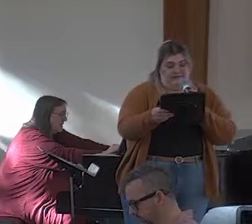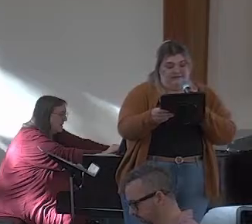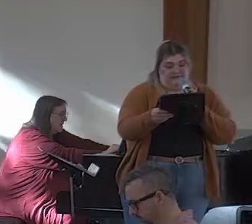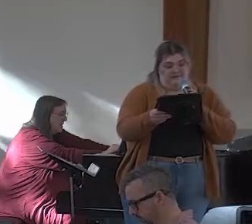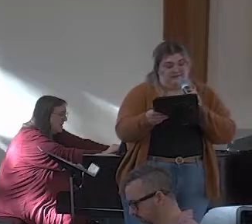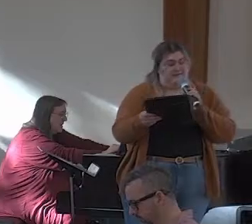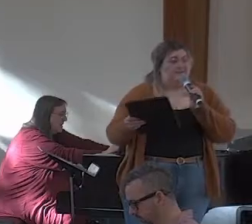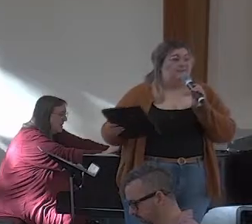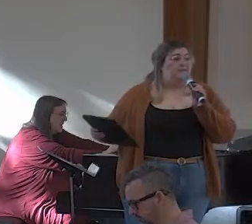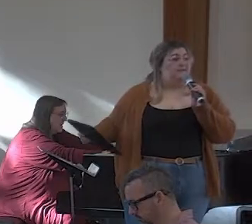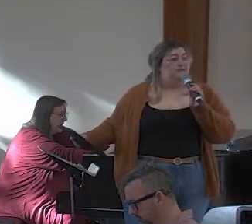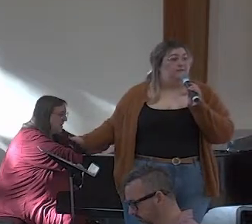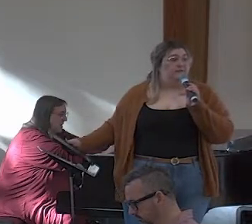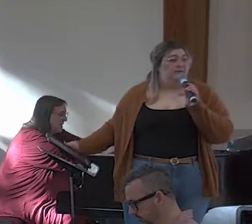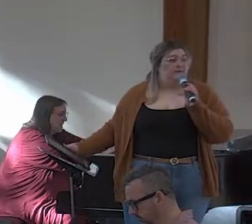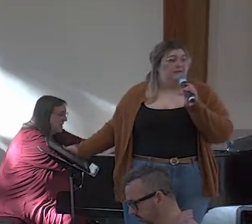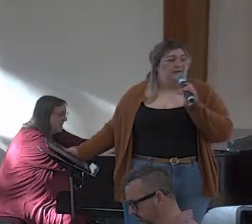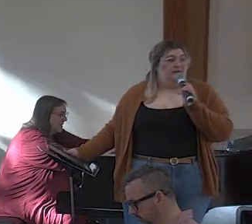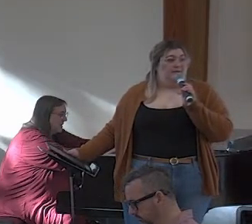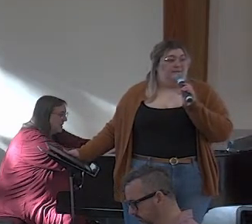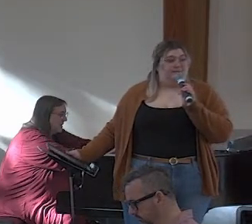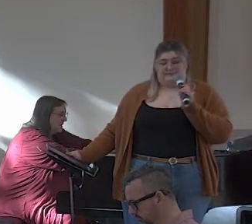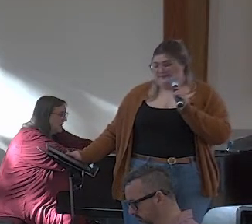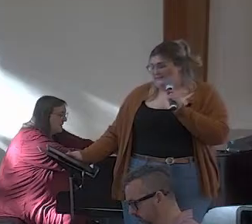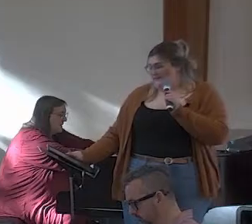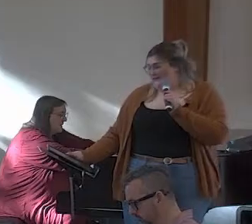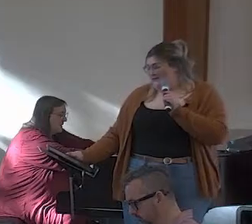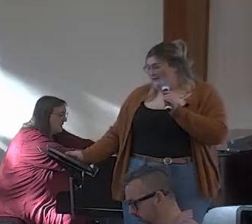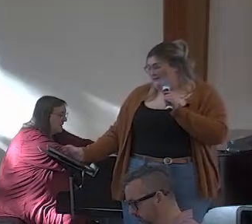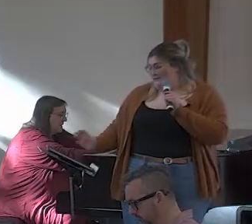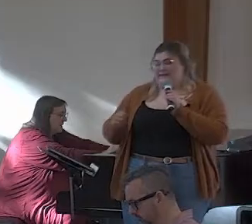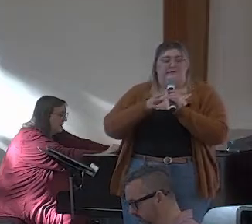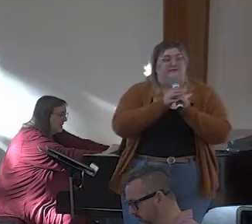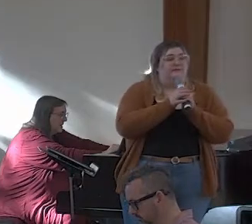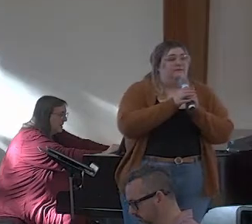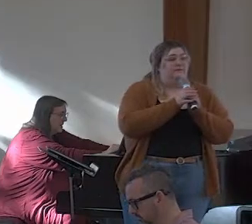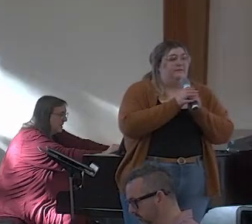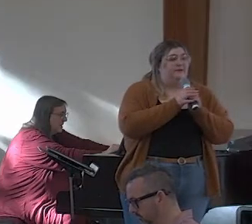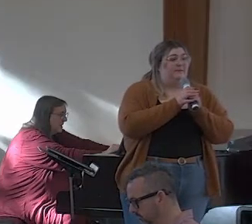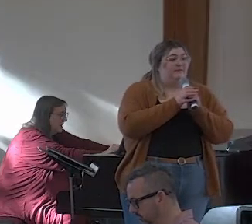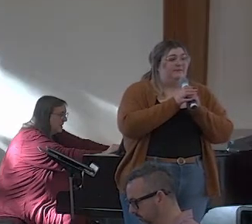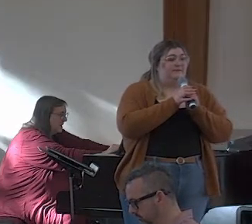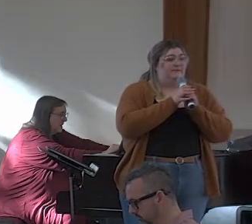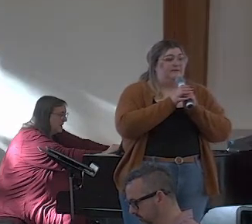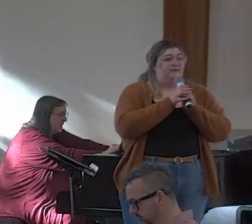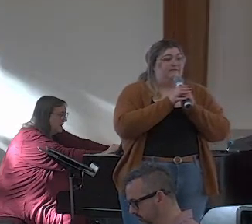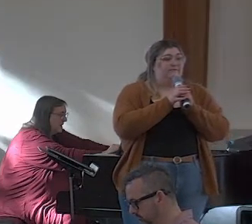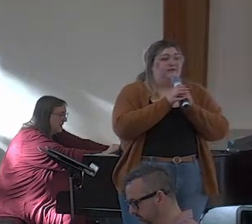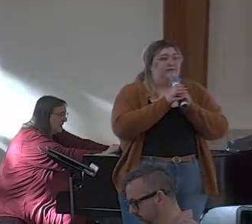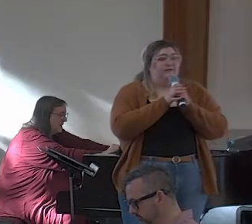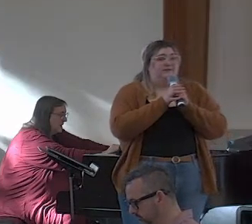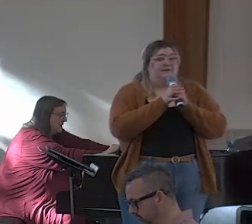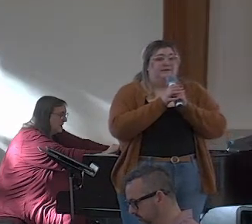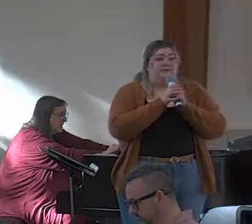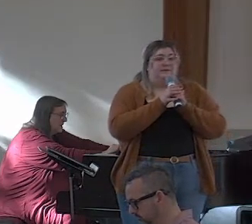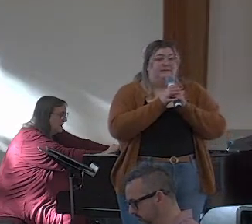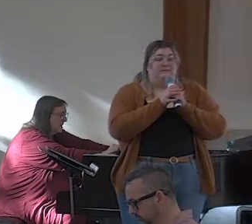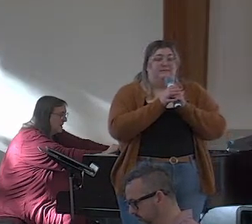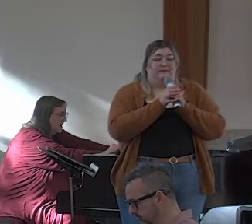killing of Philandro Castile in our community." And she also hails from Minneapolis, Minnesota.